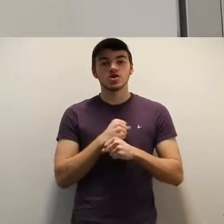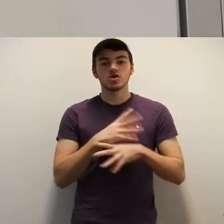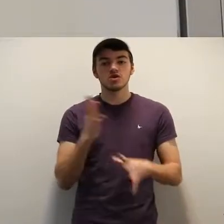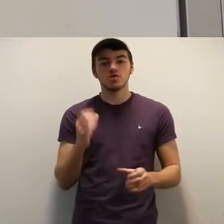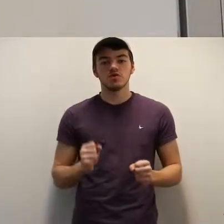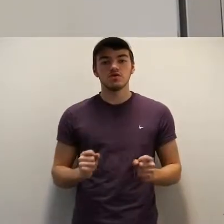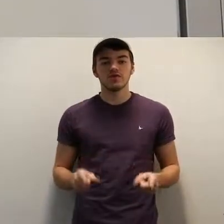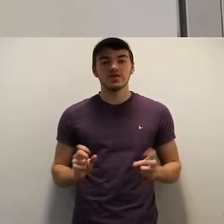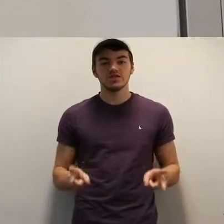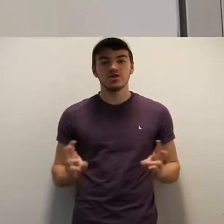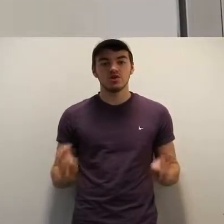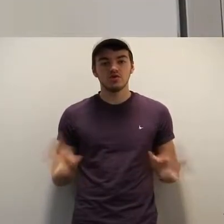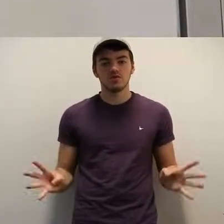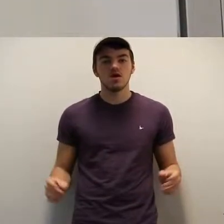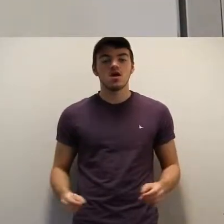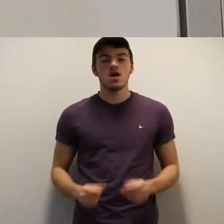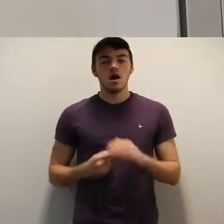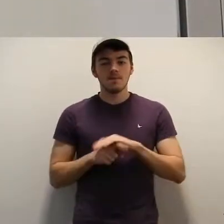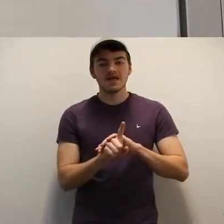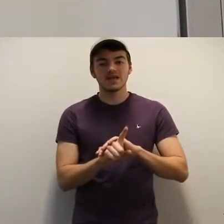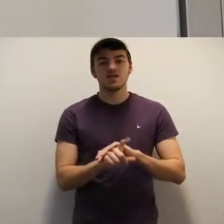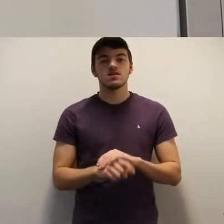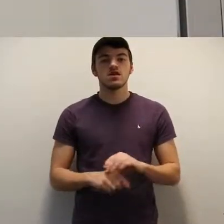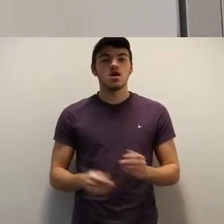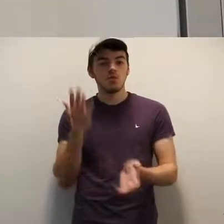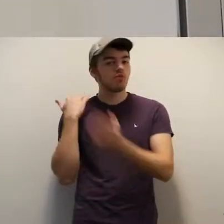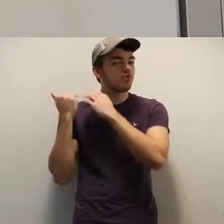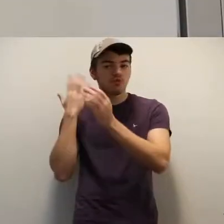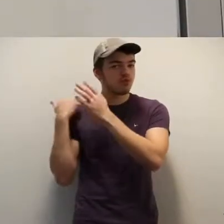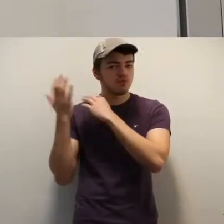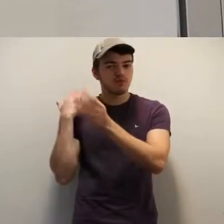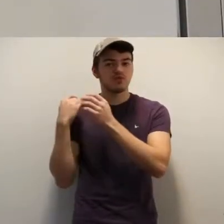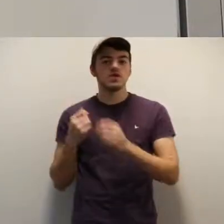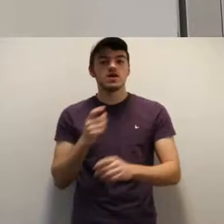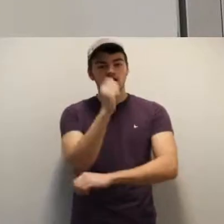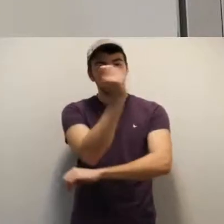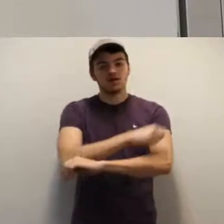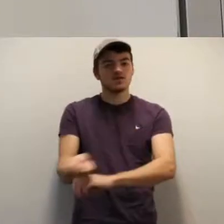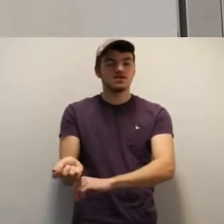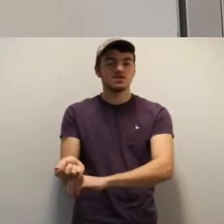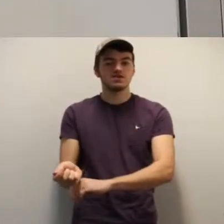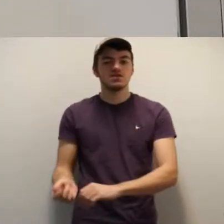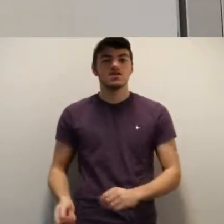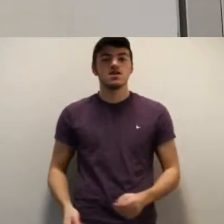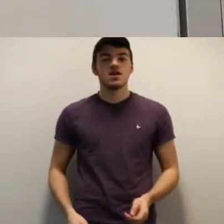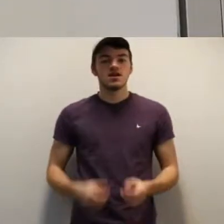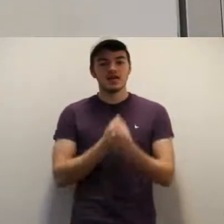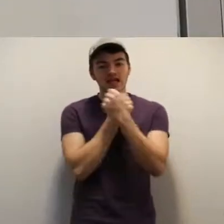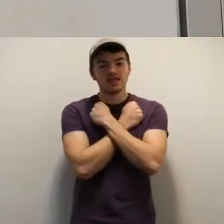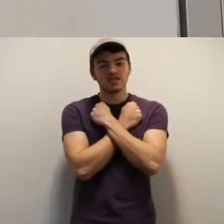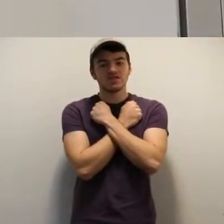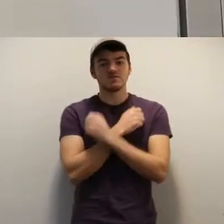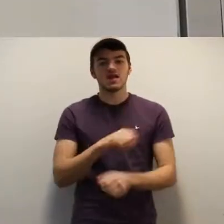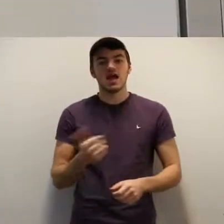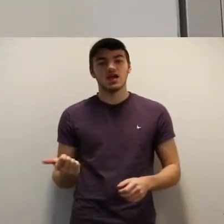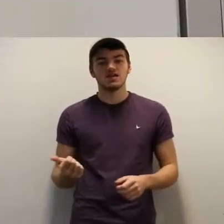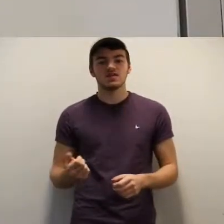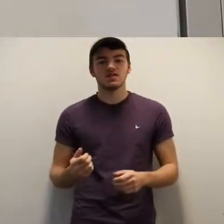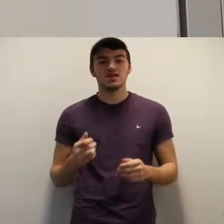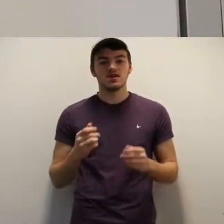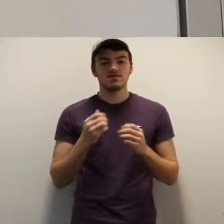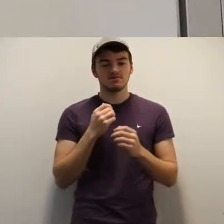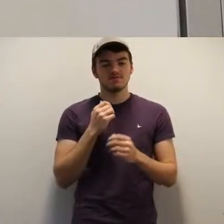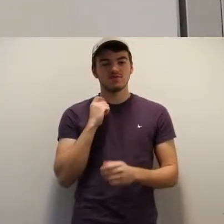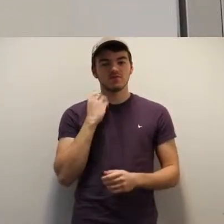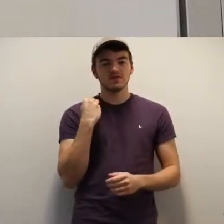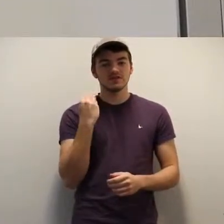Now I will introduce the application in architecture. The golden ratio appeared in architecture perhaps as early as the Great